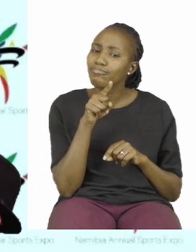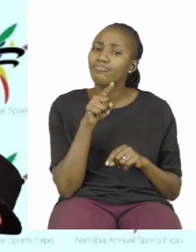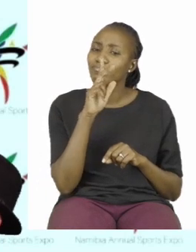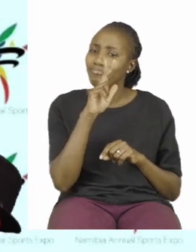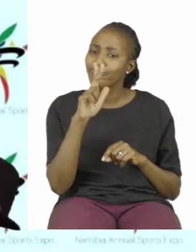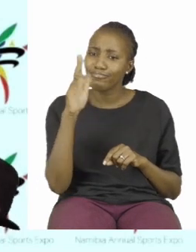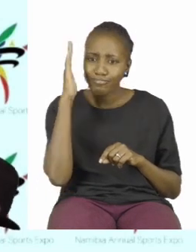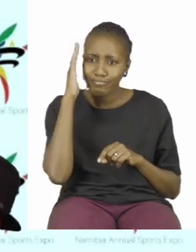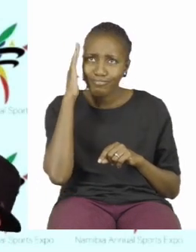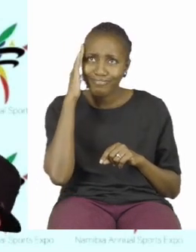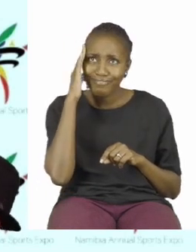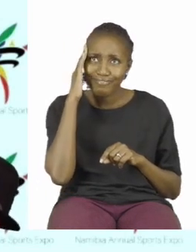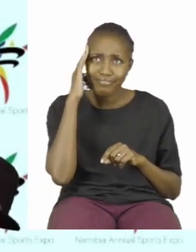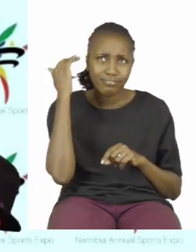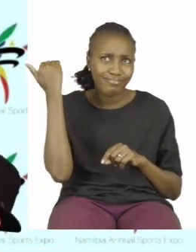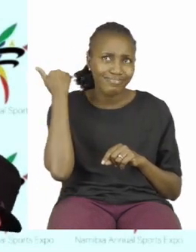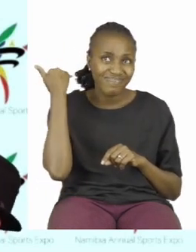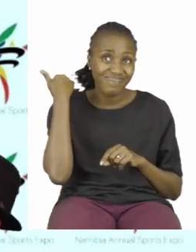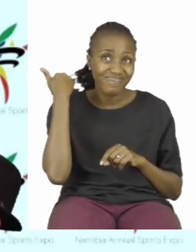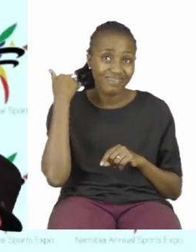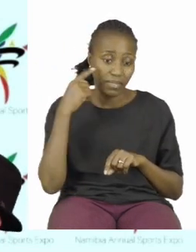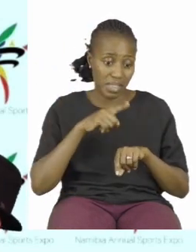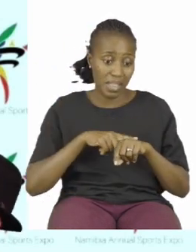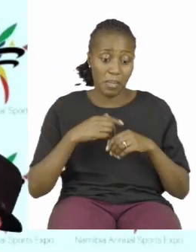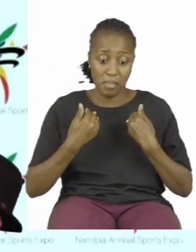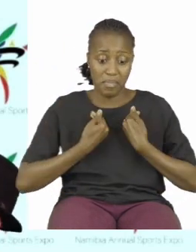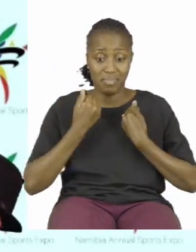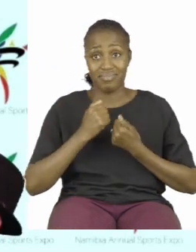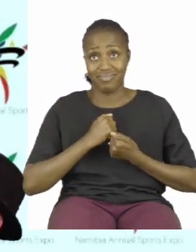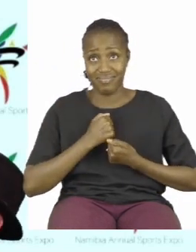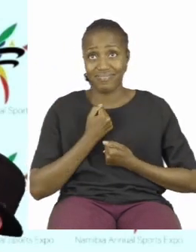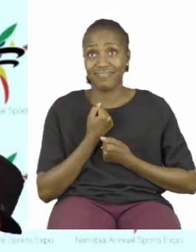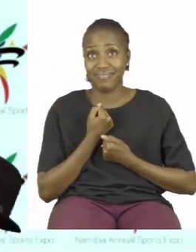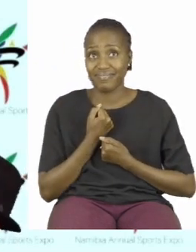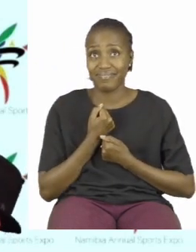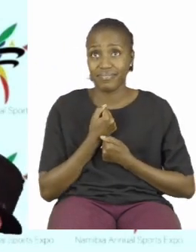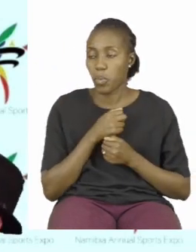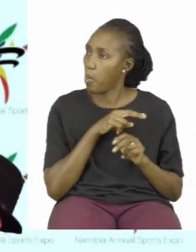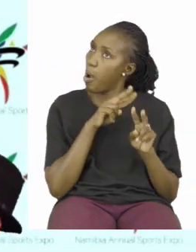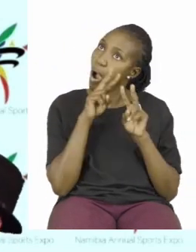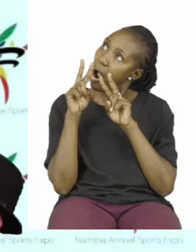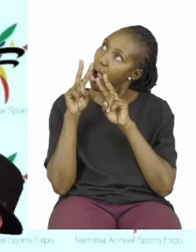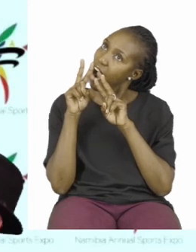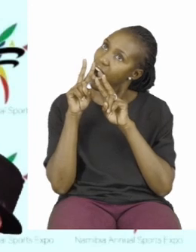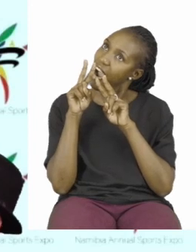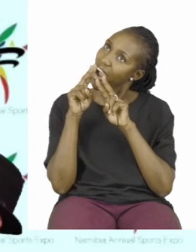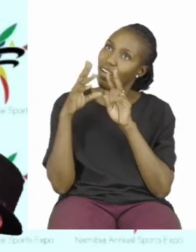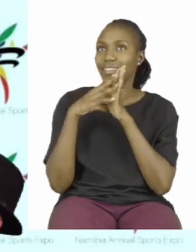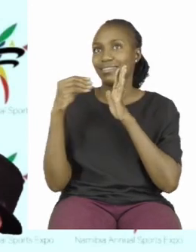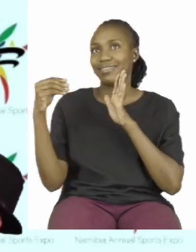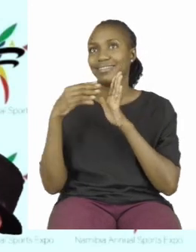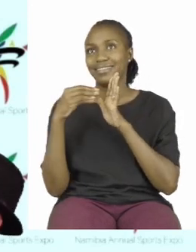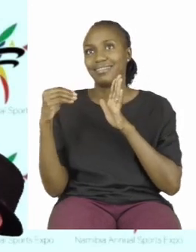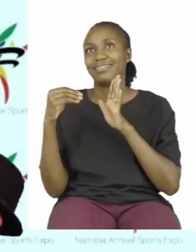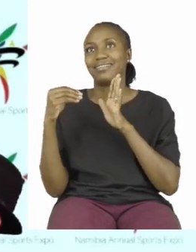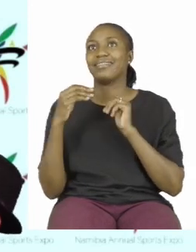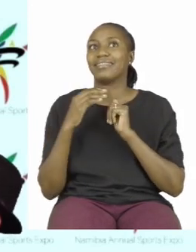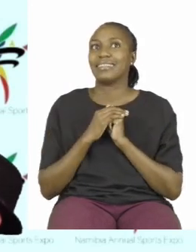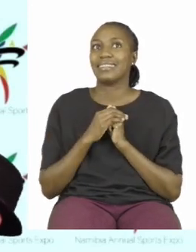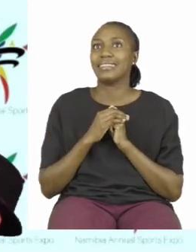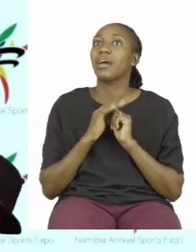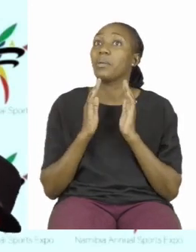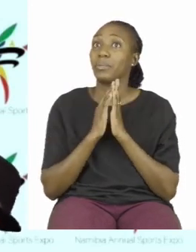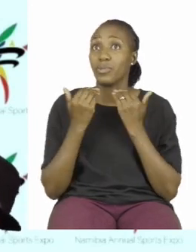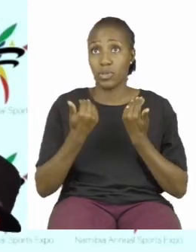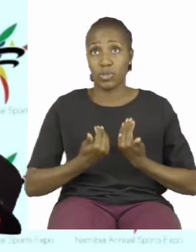Those were the cream of the crop in the days when I was younger. Yes. Those were the people that we looked up to. So I'd like to say the youth must look